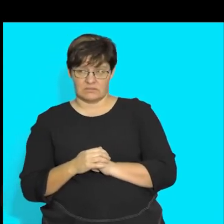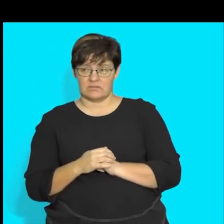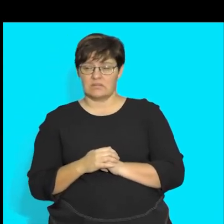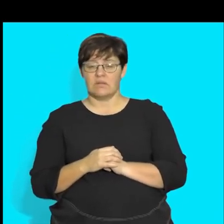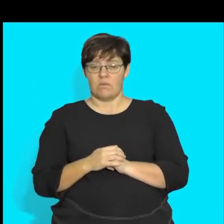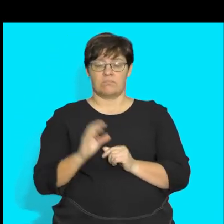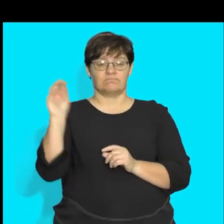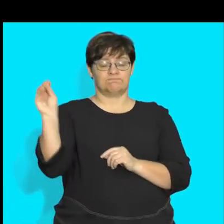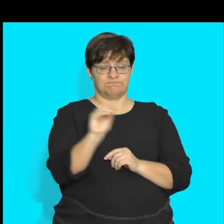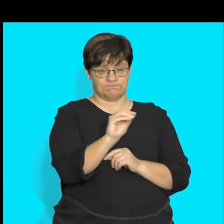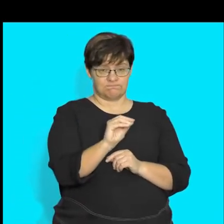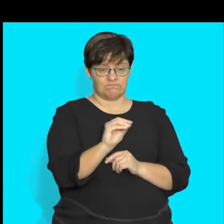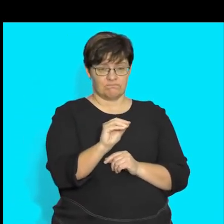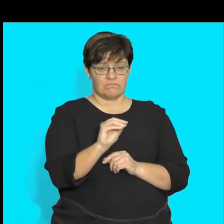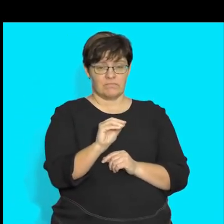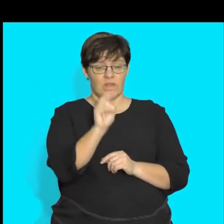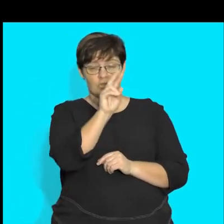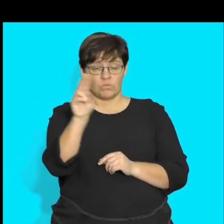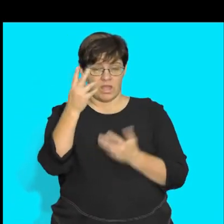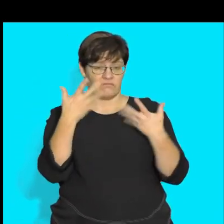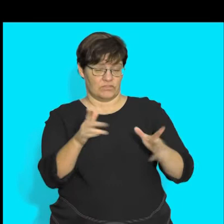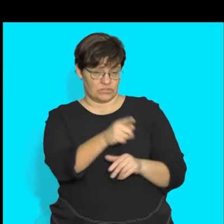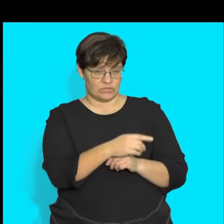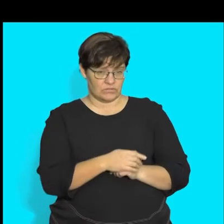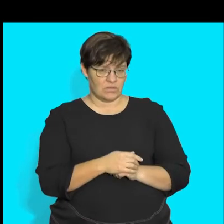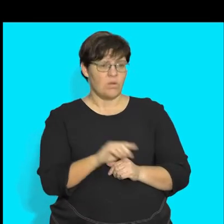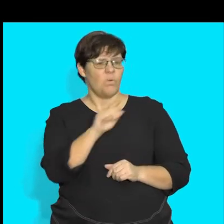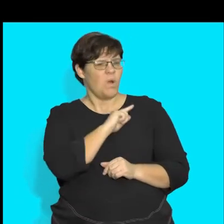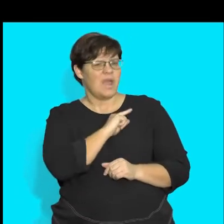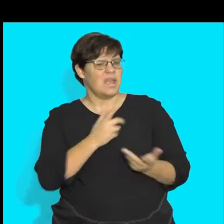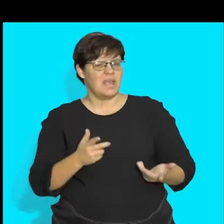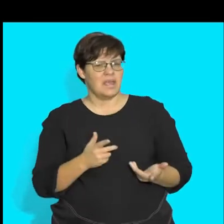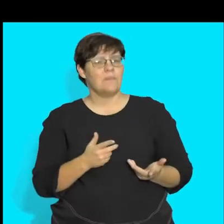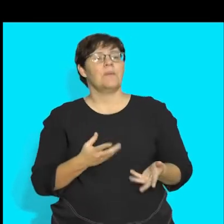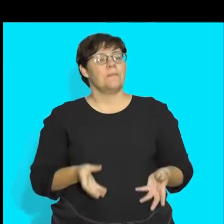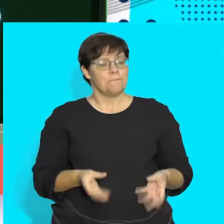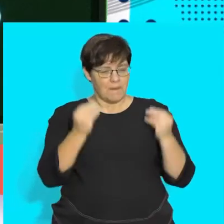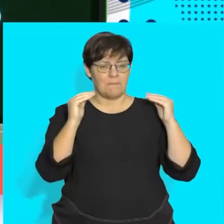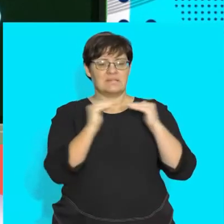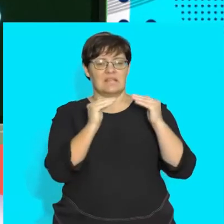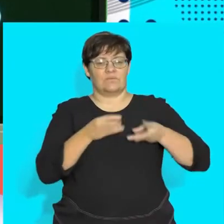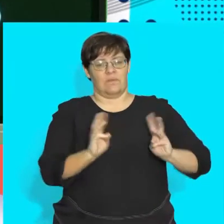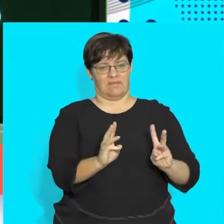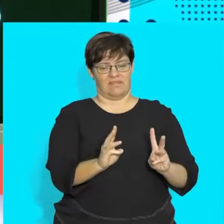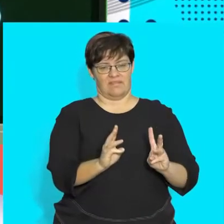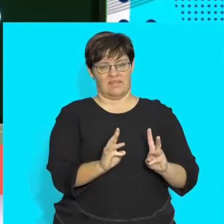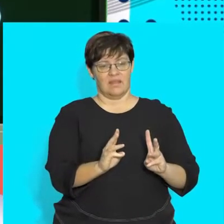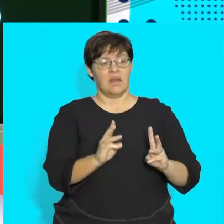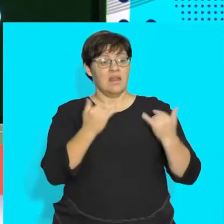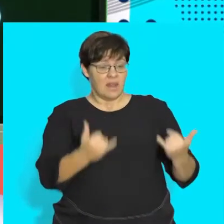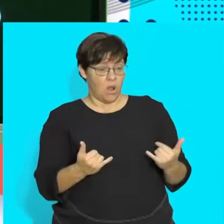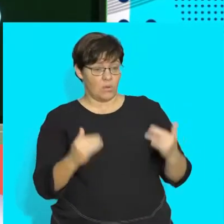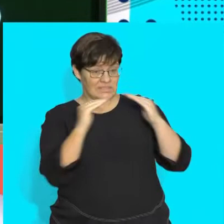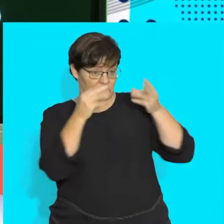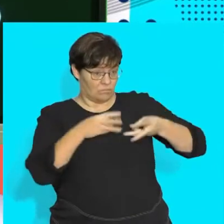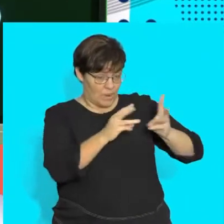And I'm going to go and complete the square. Why am I completing the square? So that I can get it in standard form,